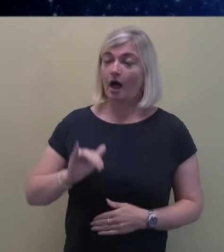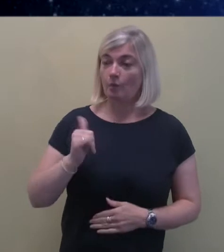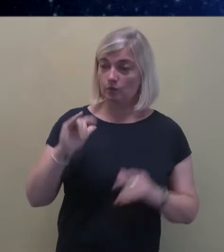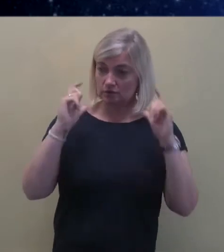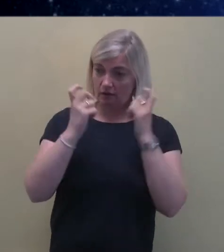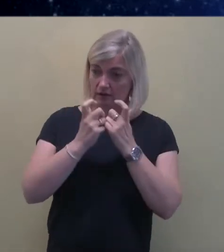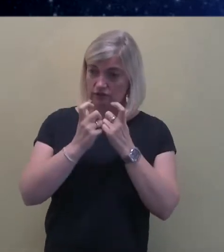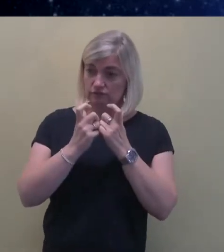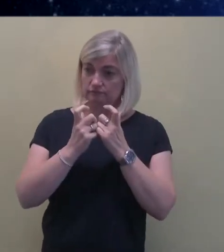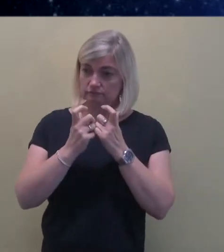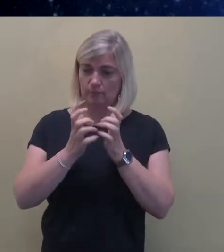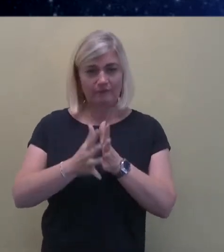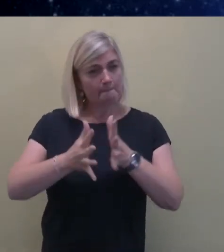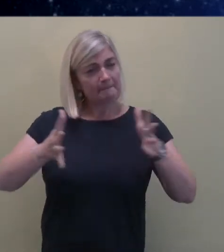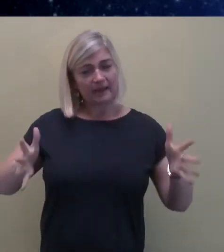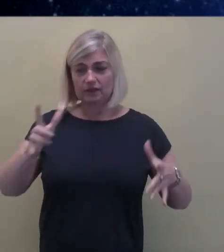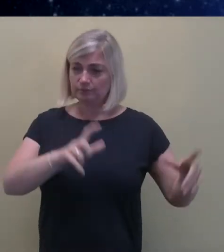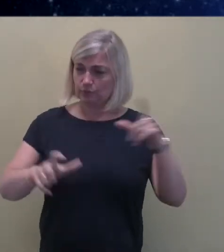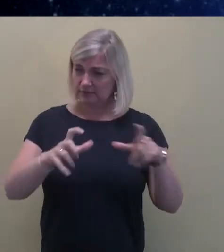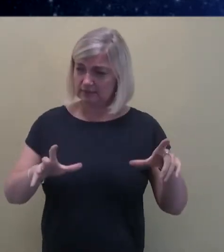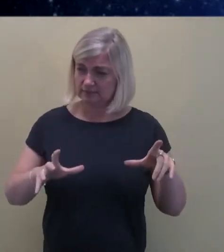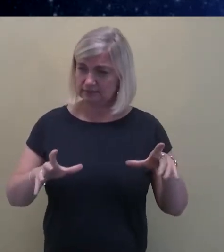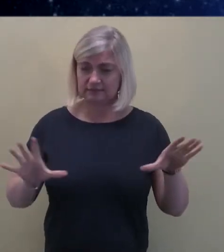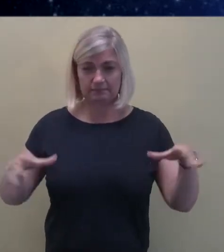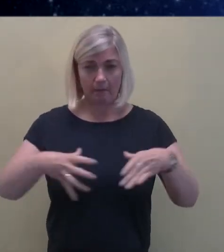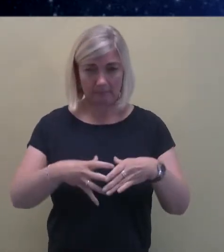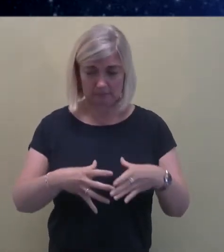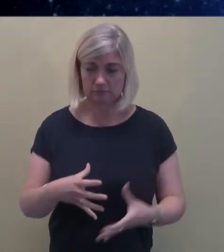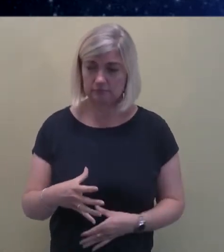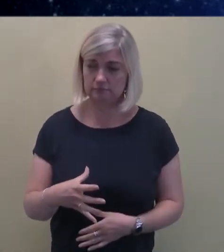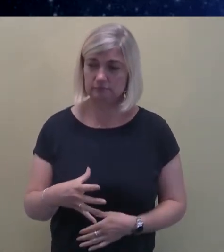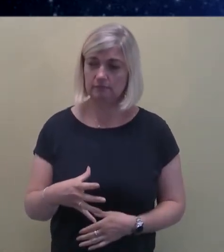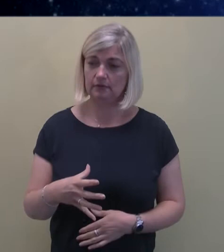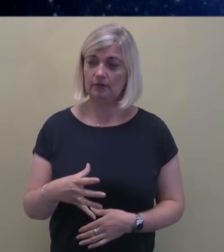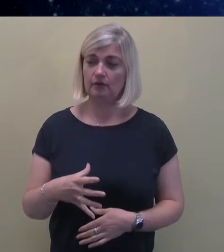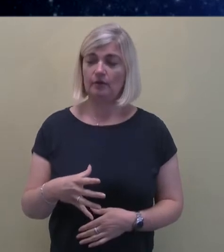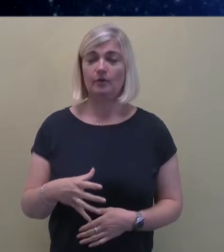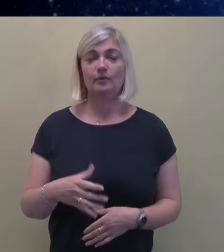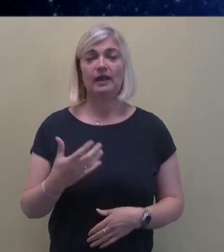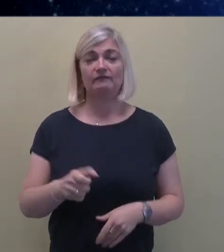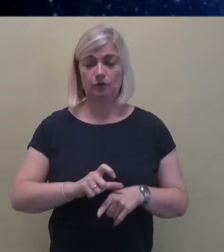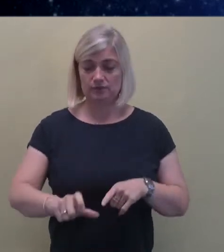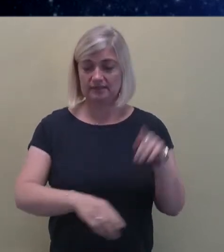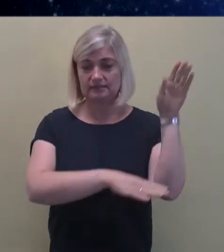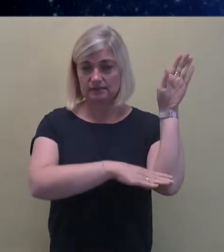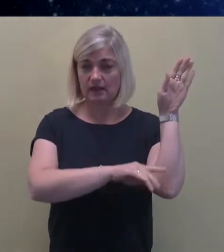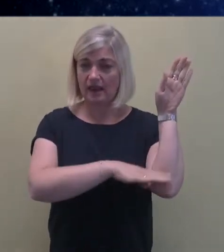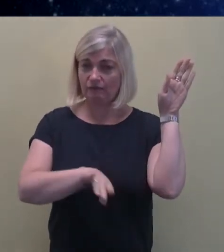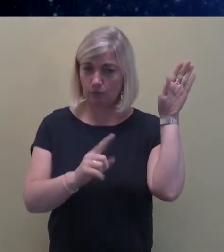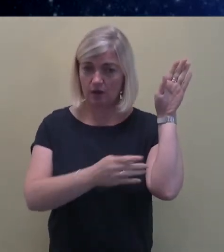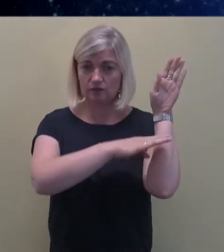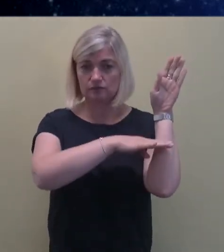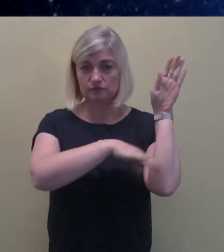that option as well through access to HE. If you think you don't have the right English and maths grade to go at the right level